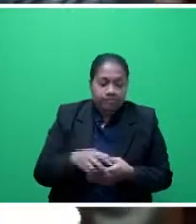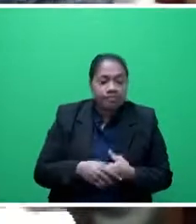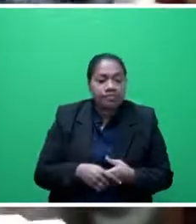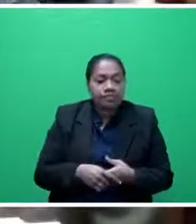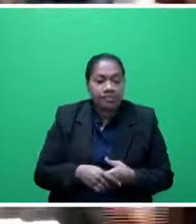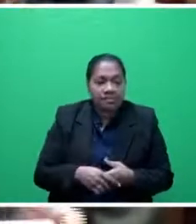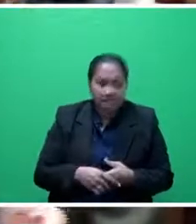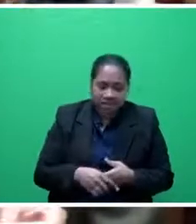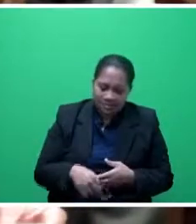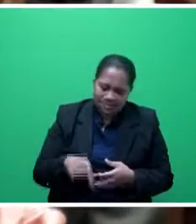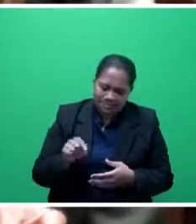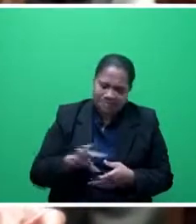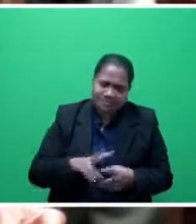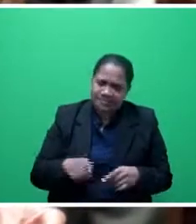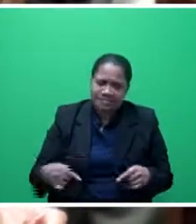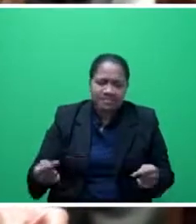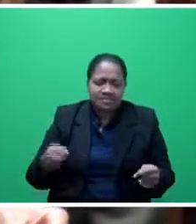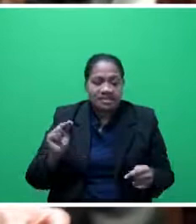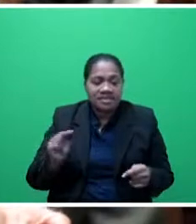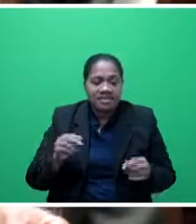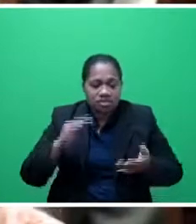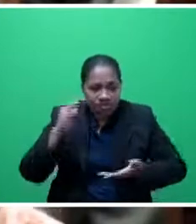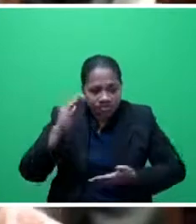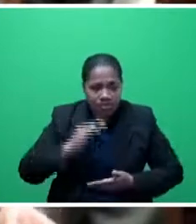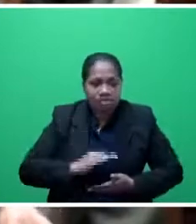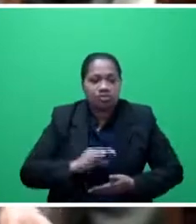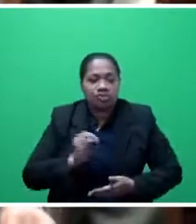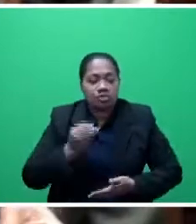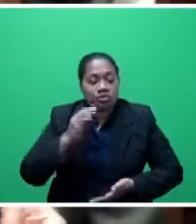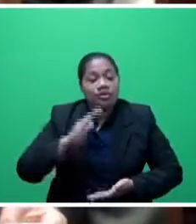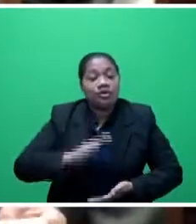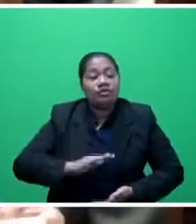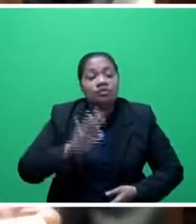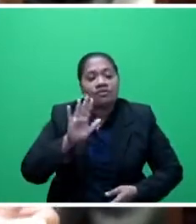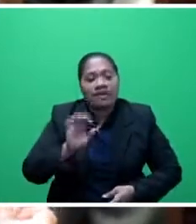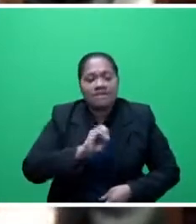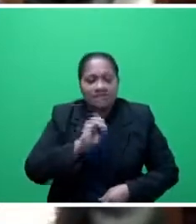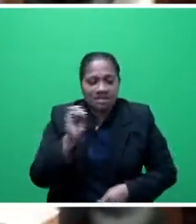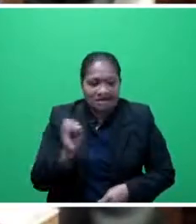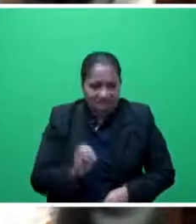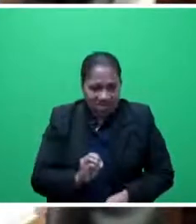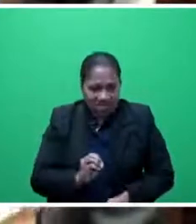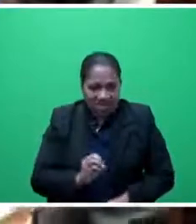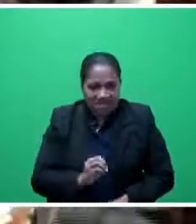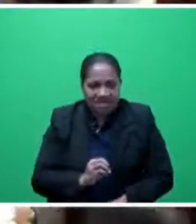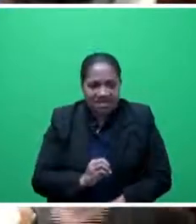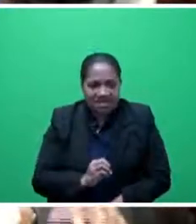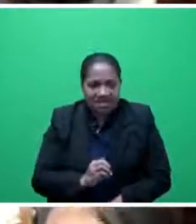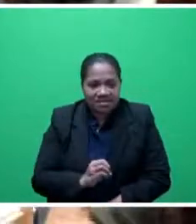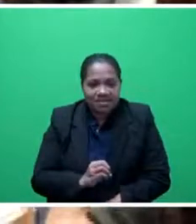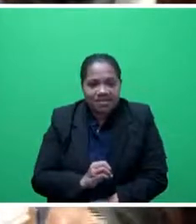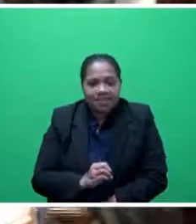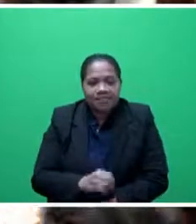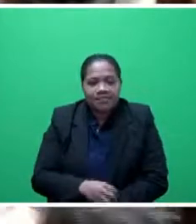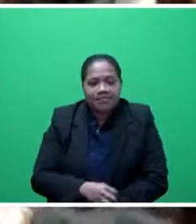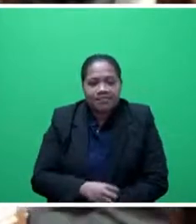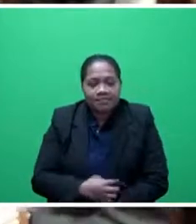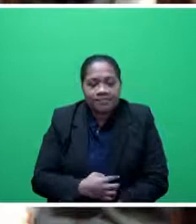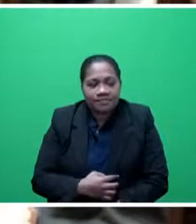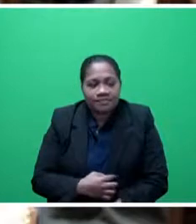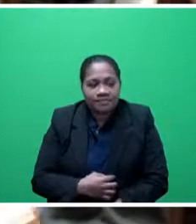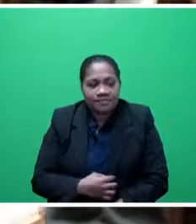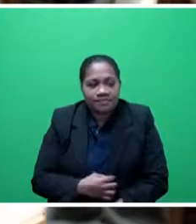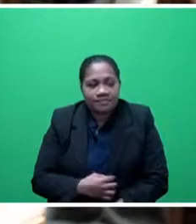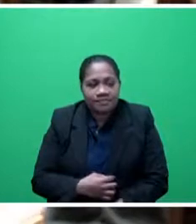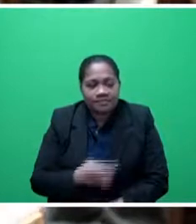these things need to be reduced, and so we reduced it to 5%. Again, the baby garments, we have a lot of babies in Fiji.